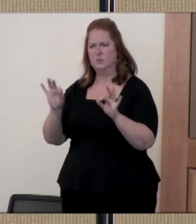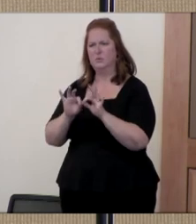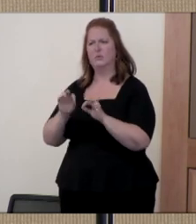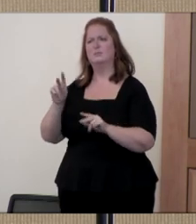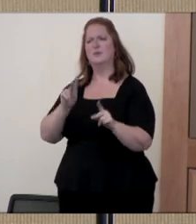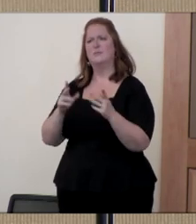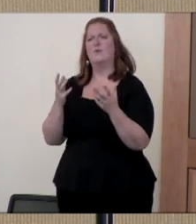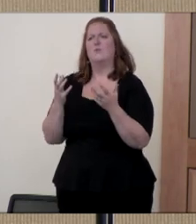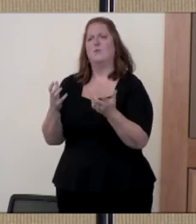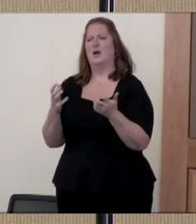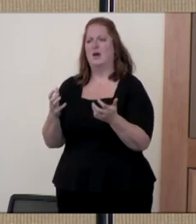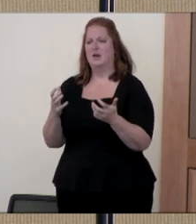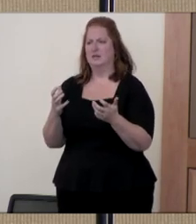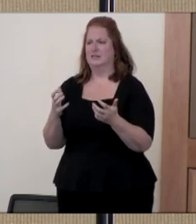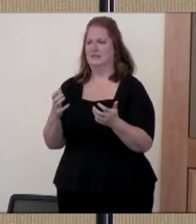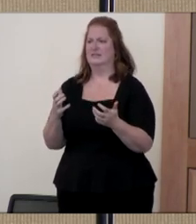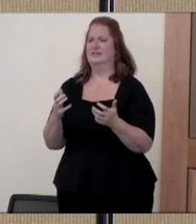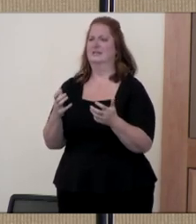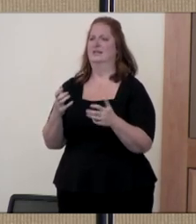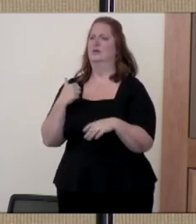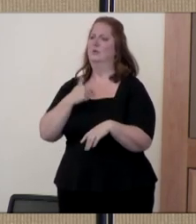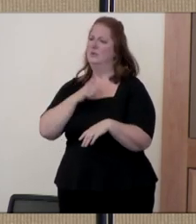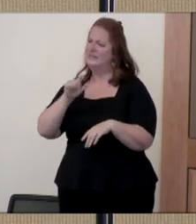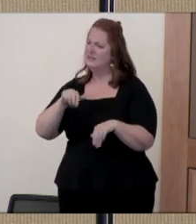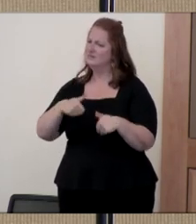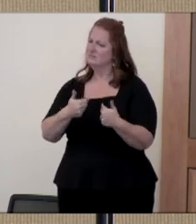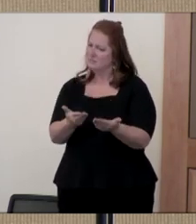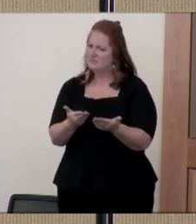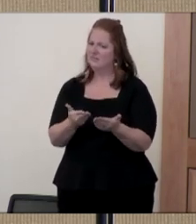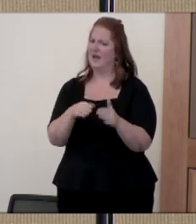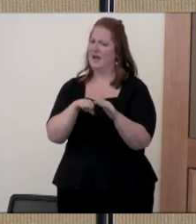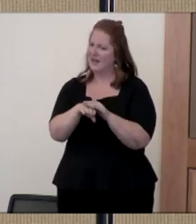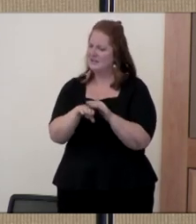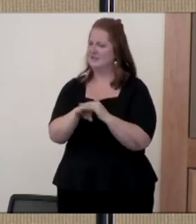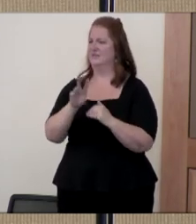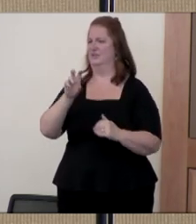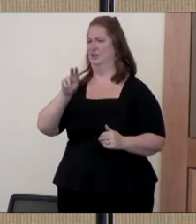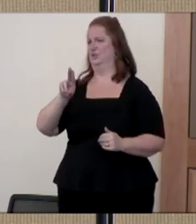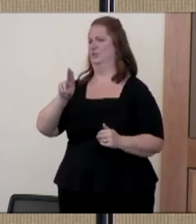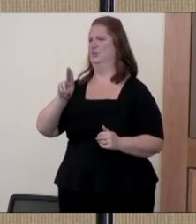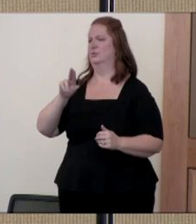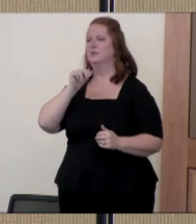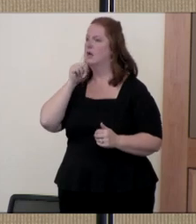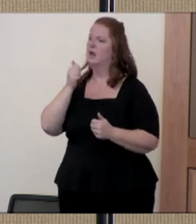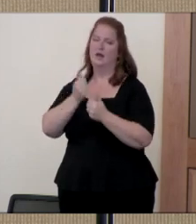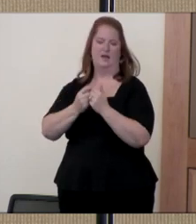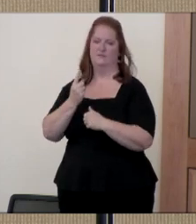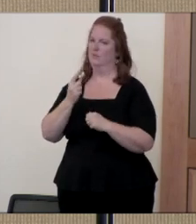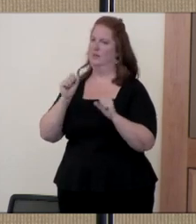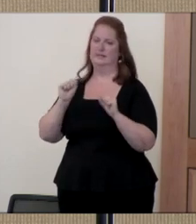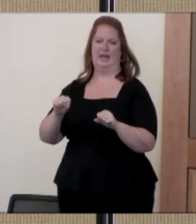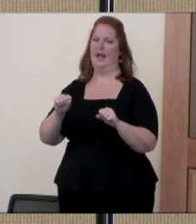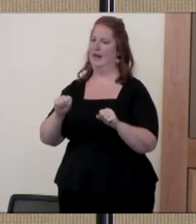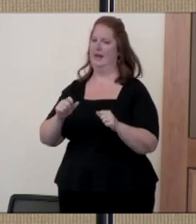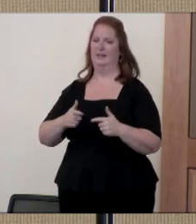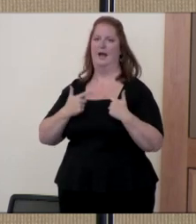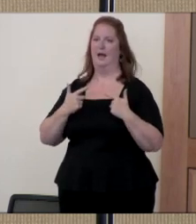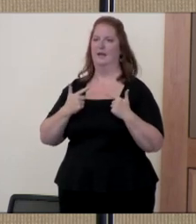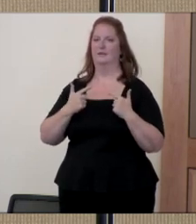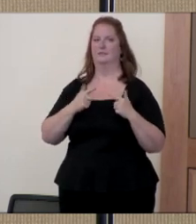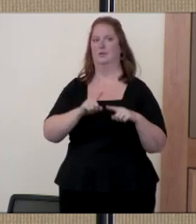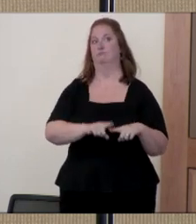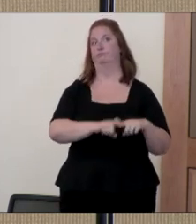people want. It's the access we need to give people to VCU. Not everybody's going to be able to drop their lives and come